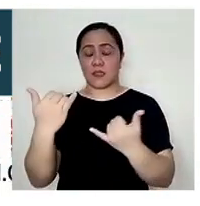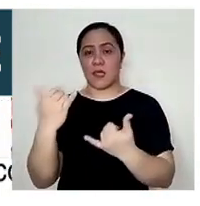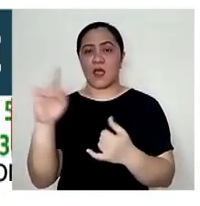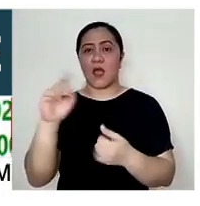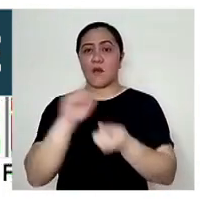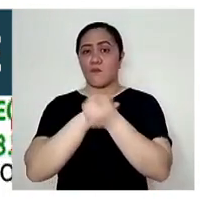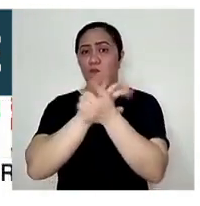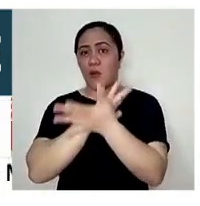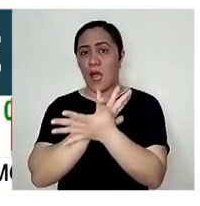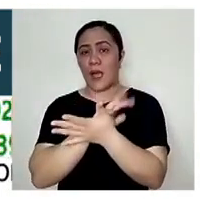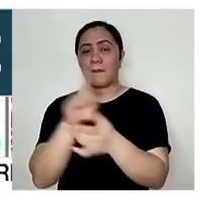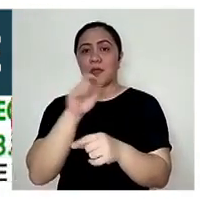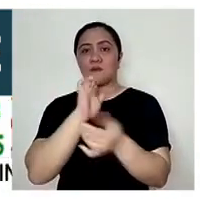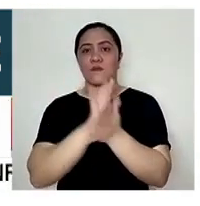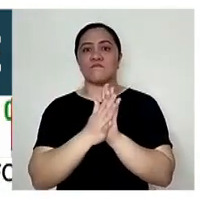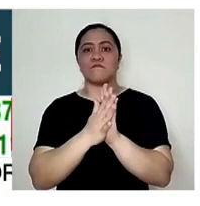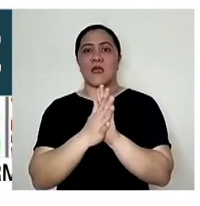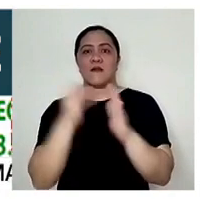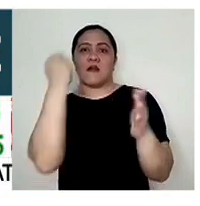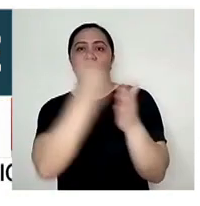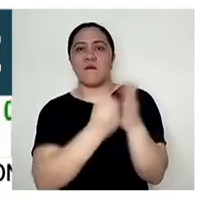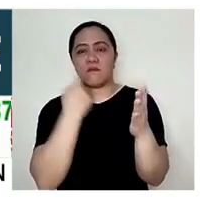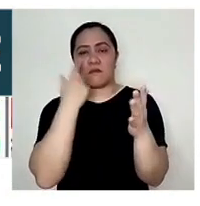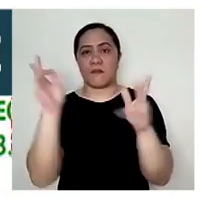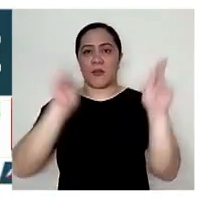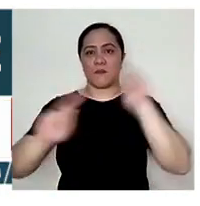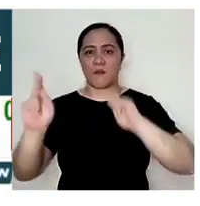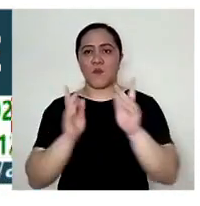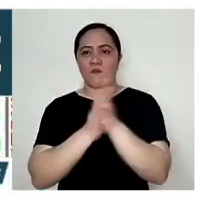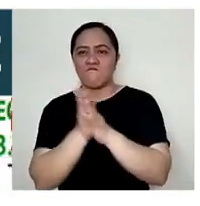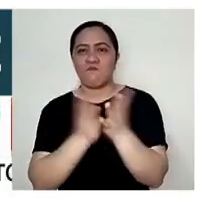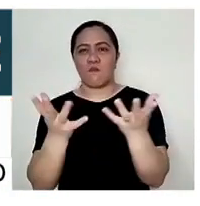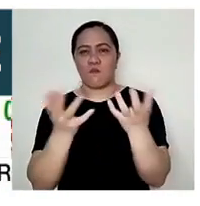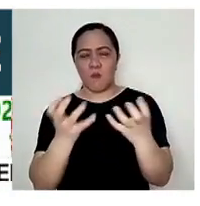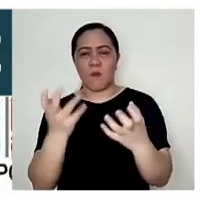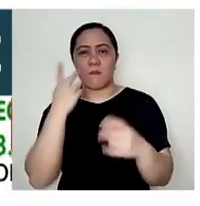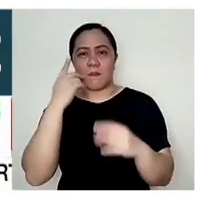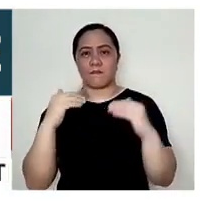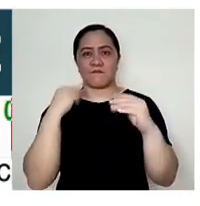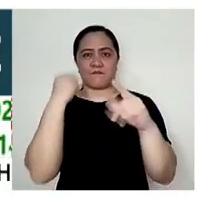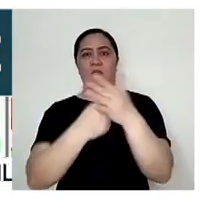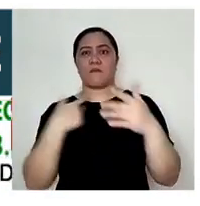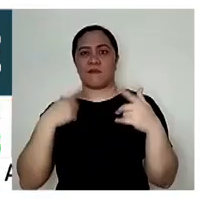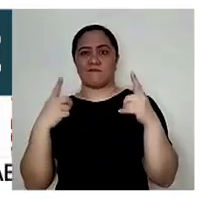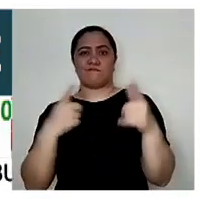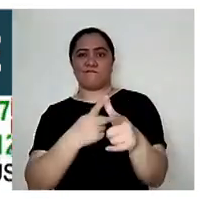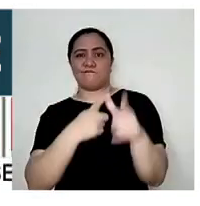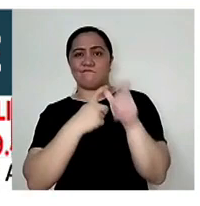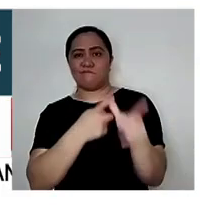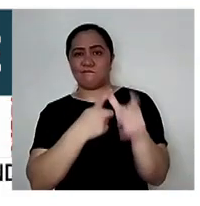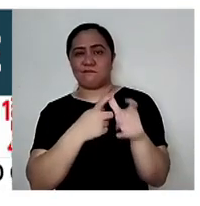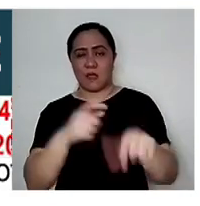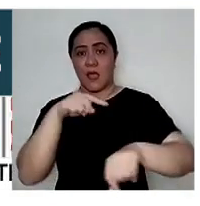people are now racing, you just mentioned it a while ago, how people, the scientists, are racing against time to come up with a vaccine. And I